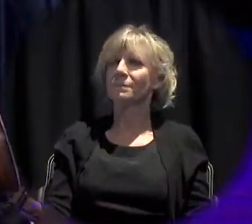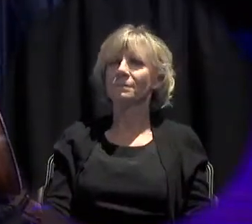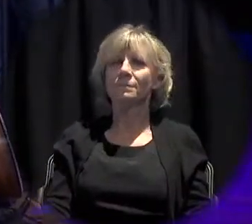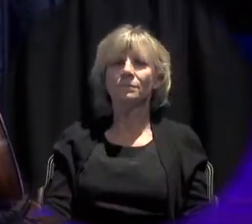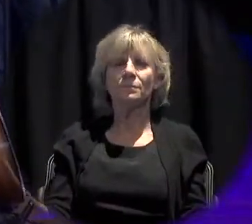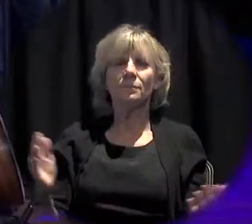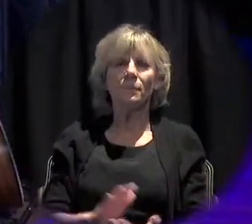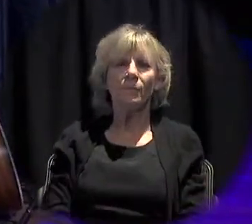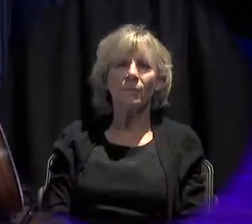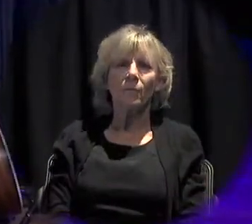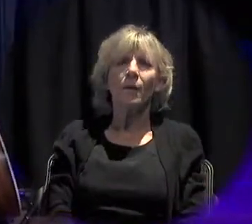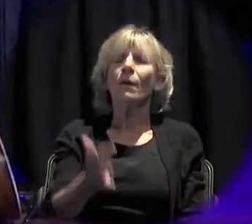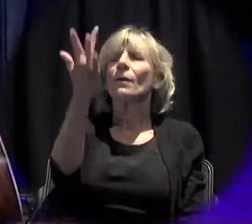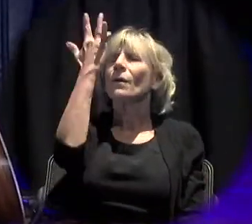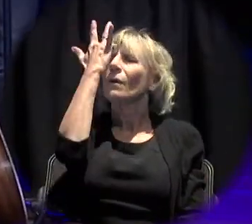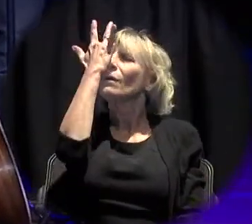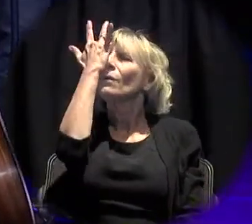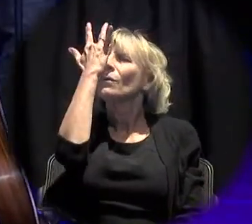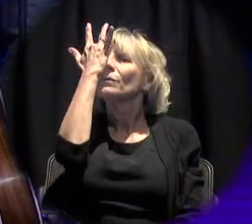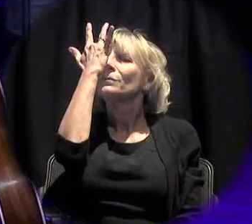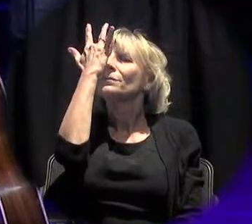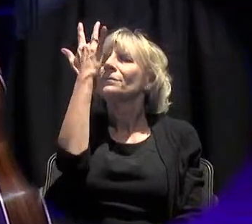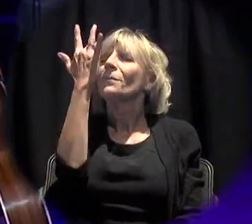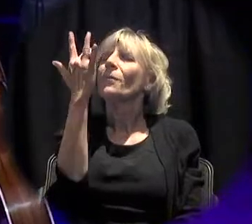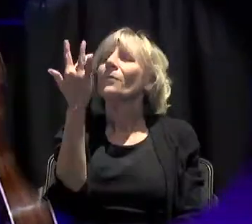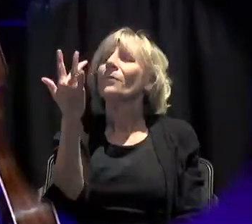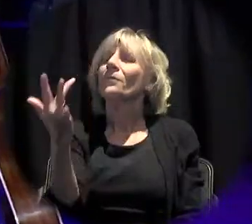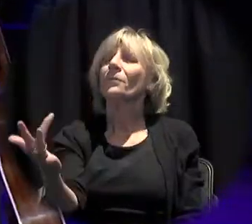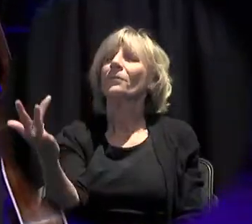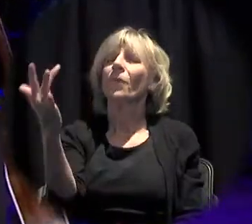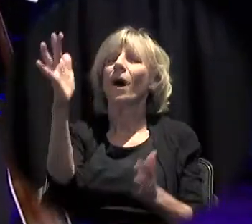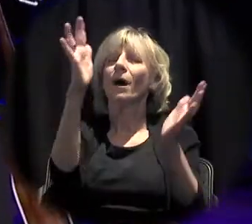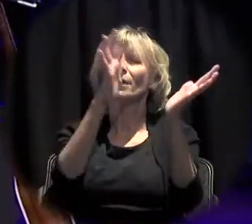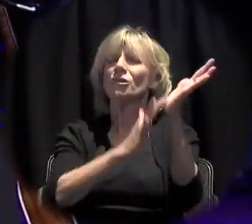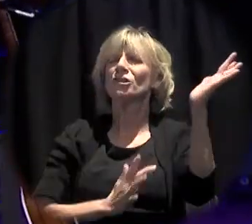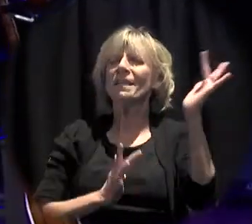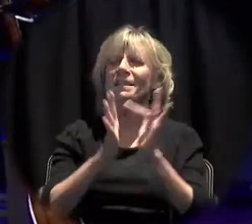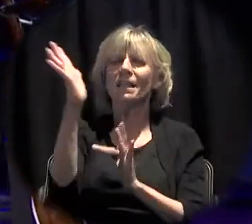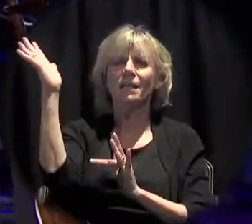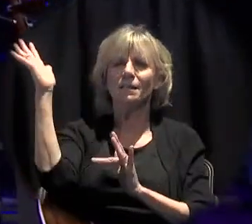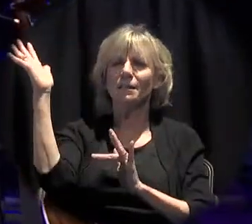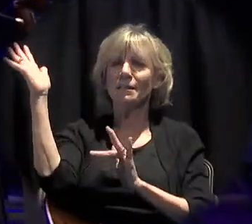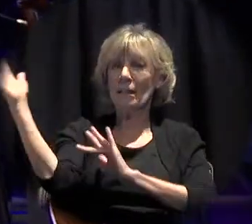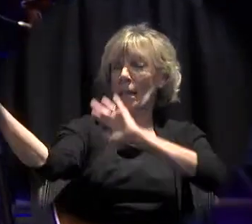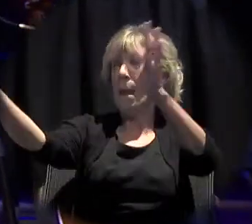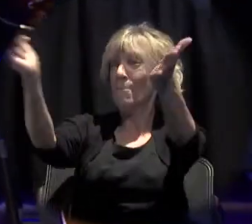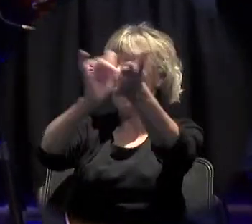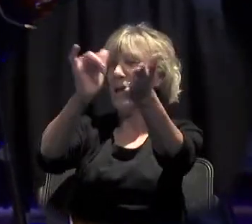Jesus.